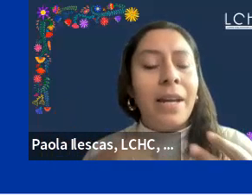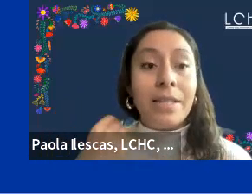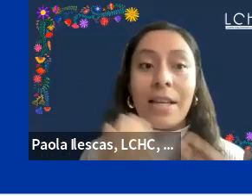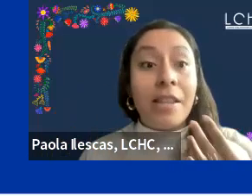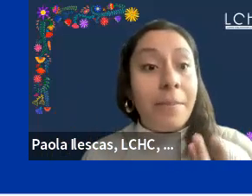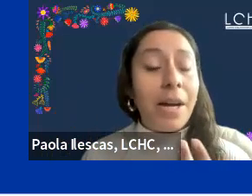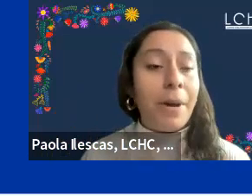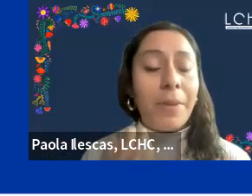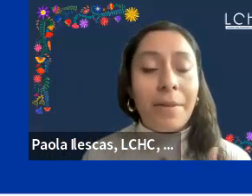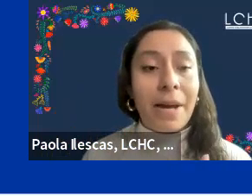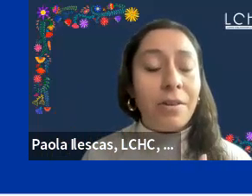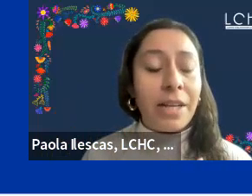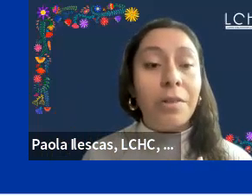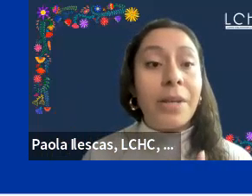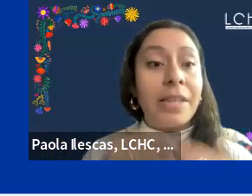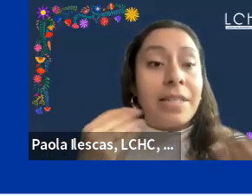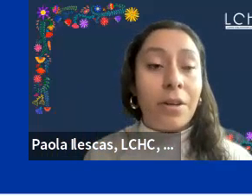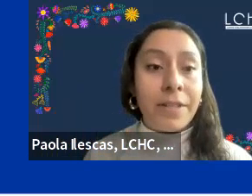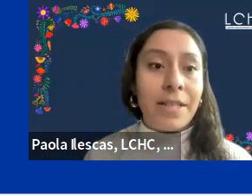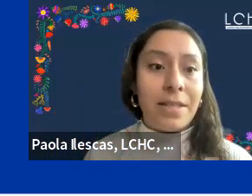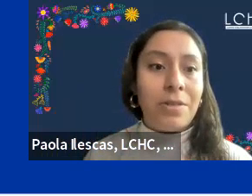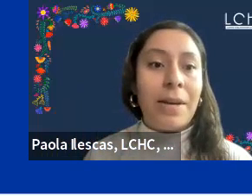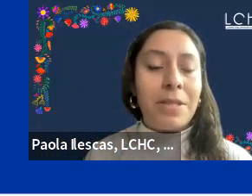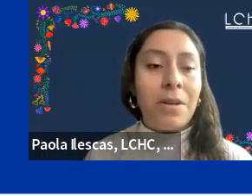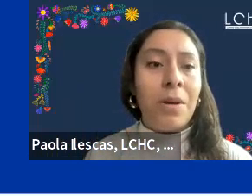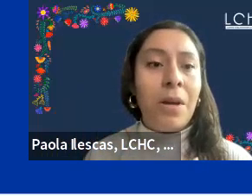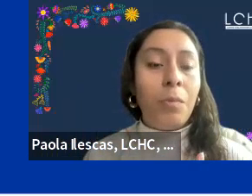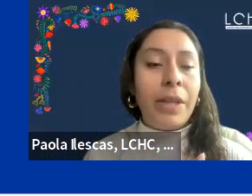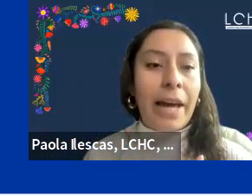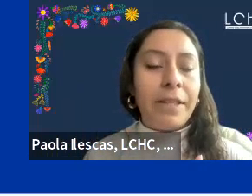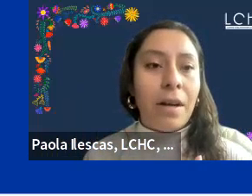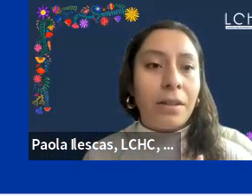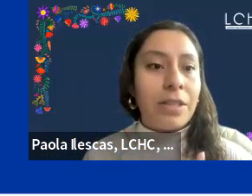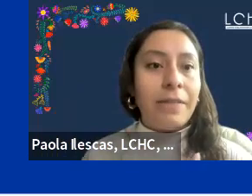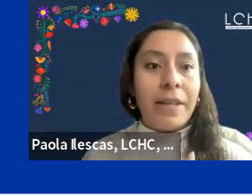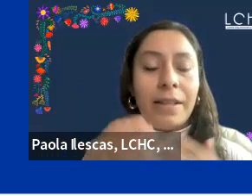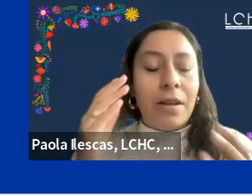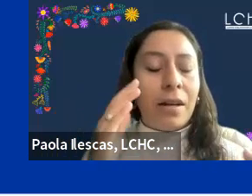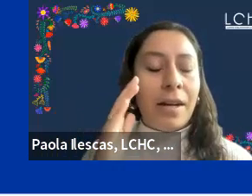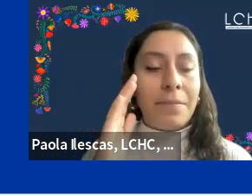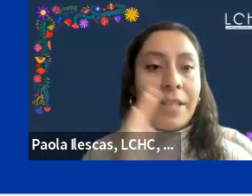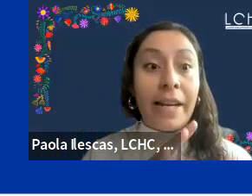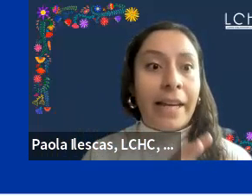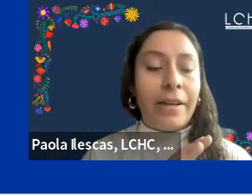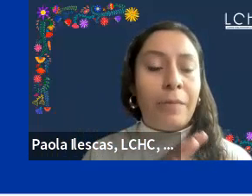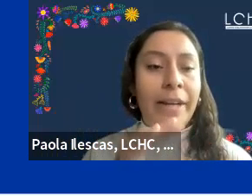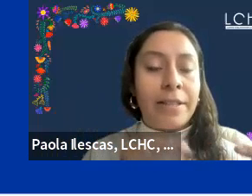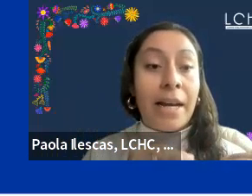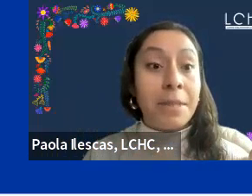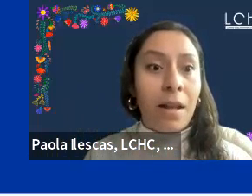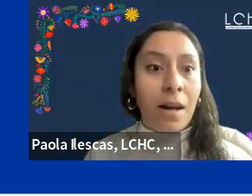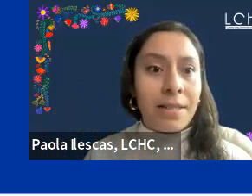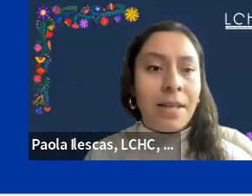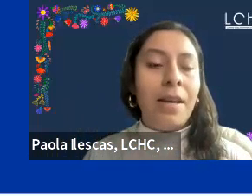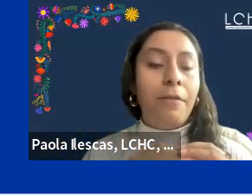right? Setting them up, helping them out, tailoring these services to them. So really having doctors even dedicated, right,